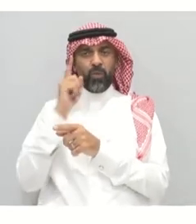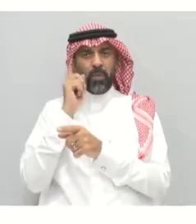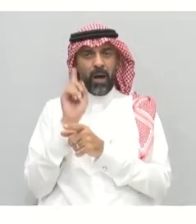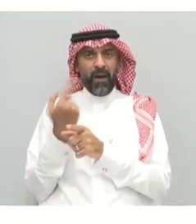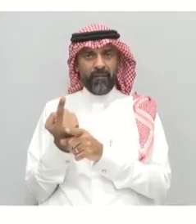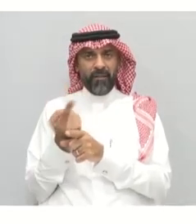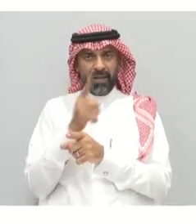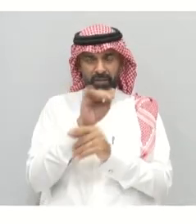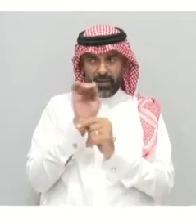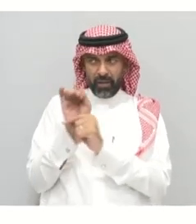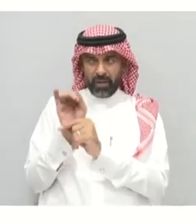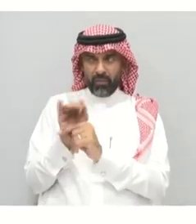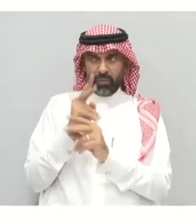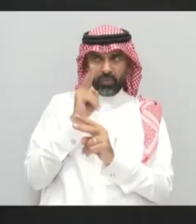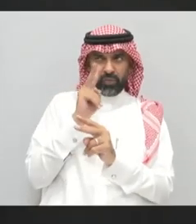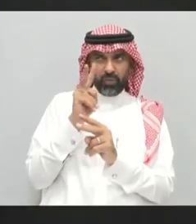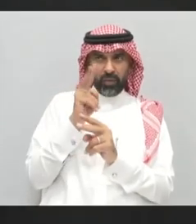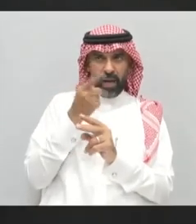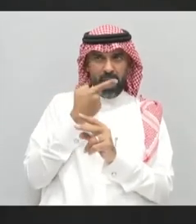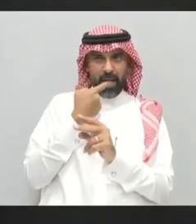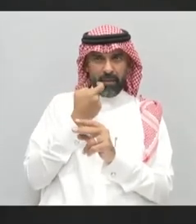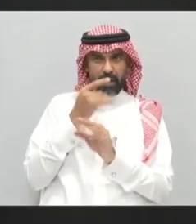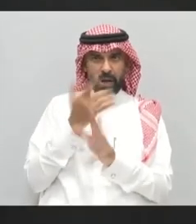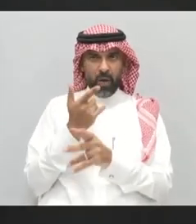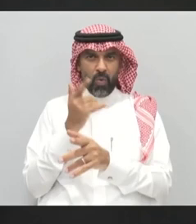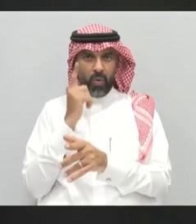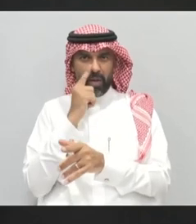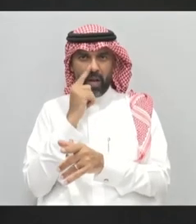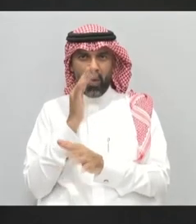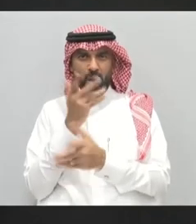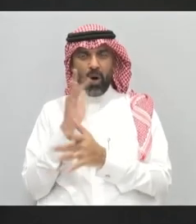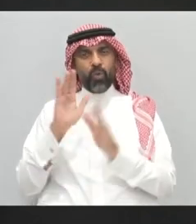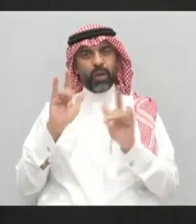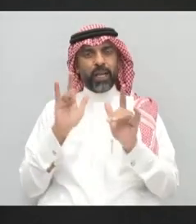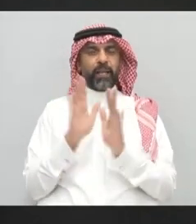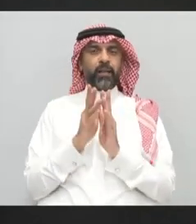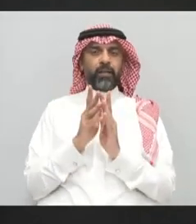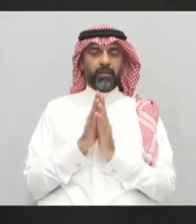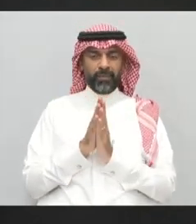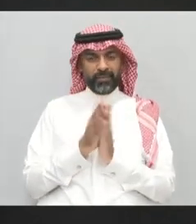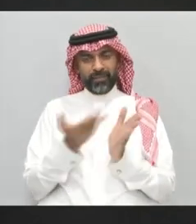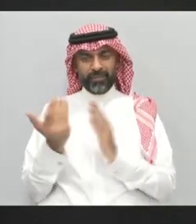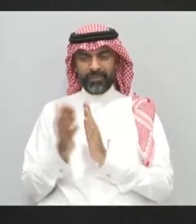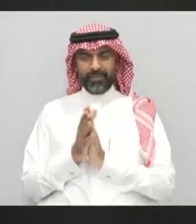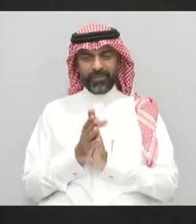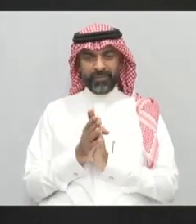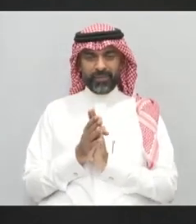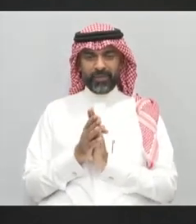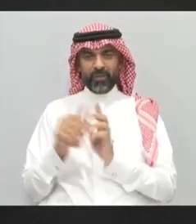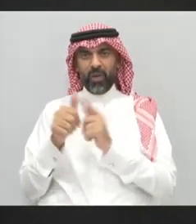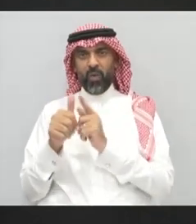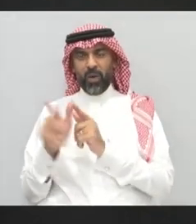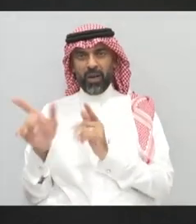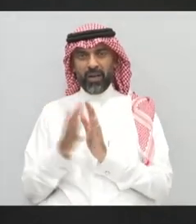red, yellow, or green. Okay, ready? Let's do it. Look at the first one